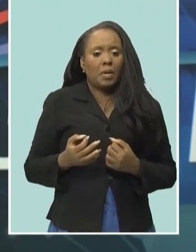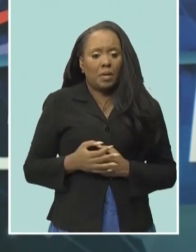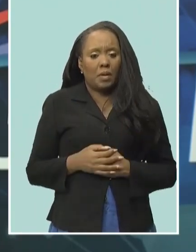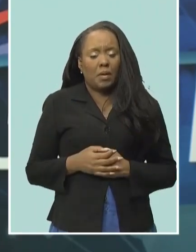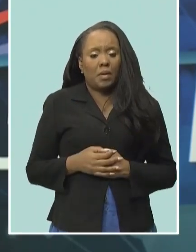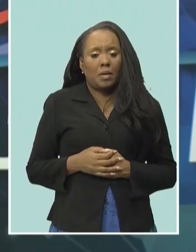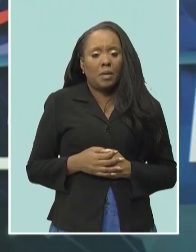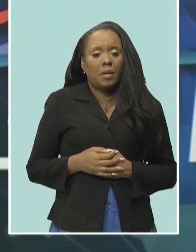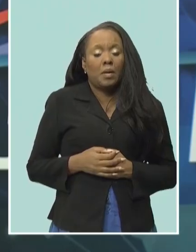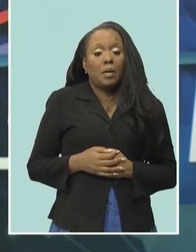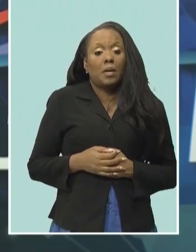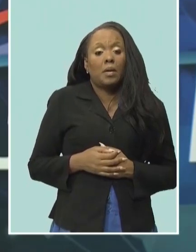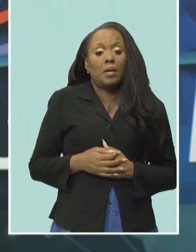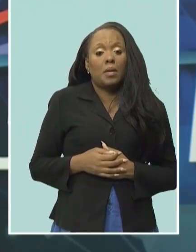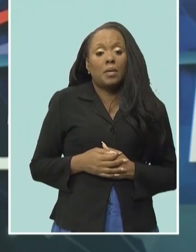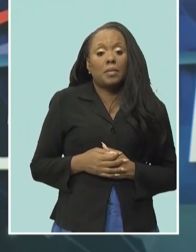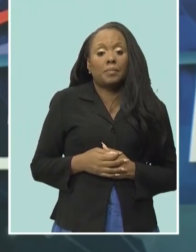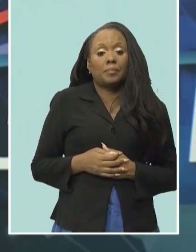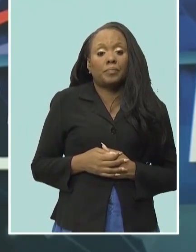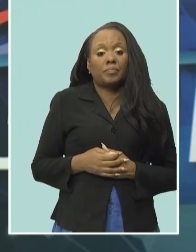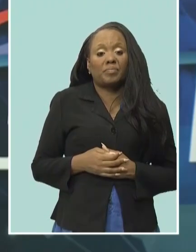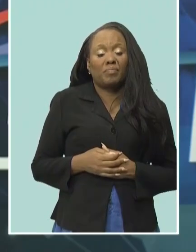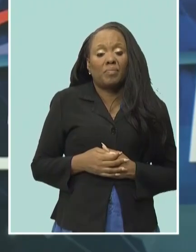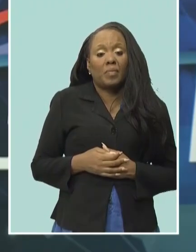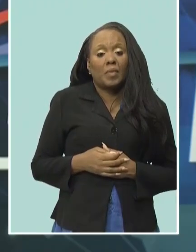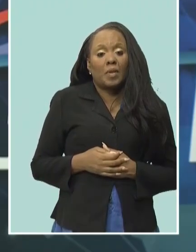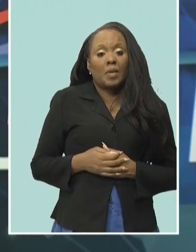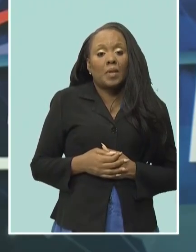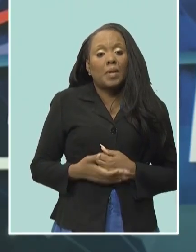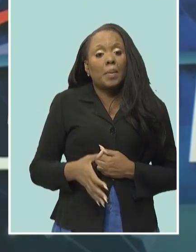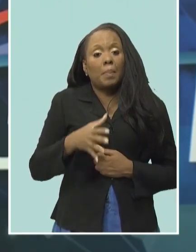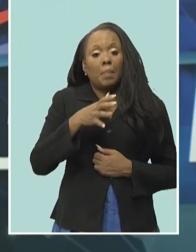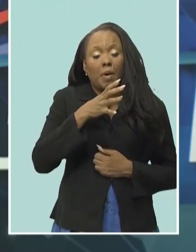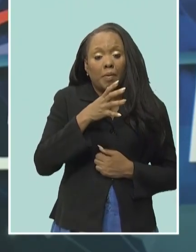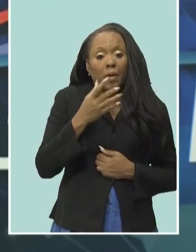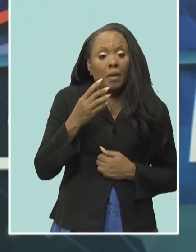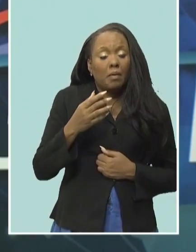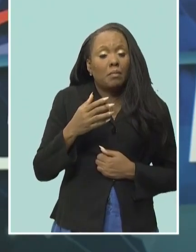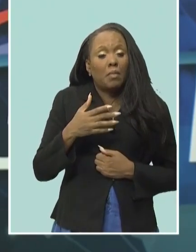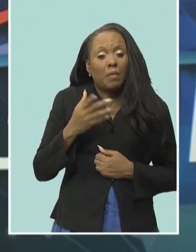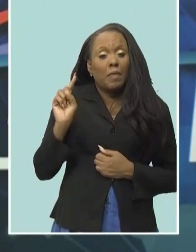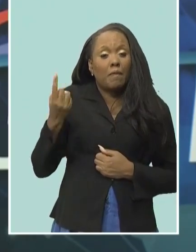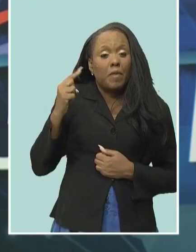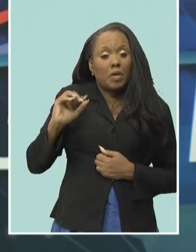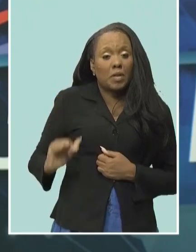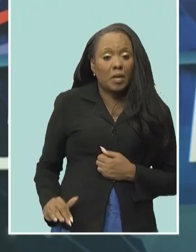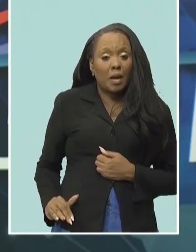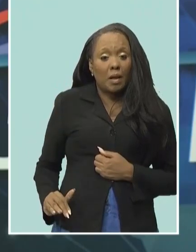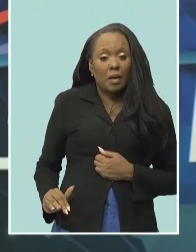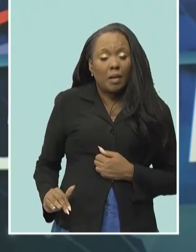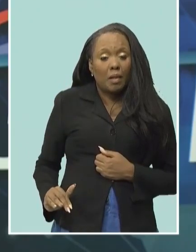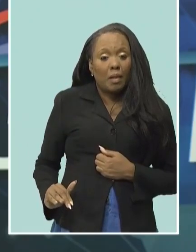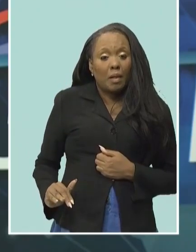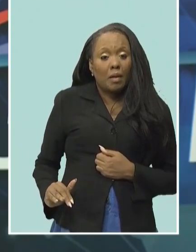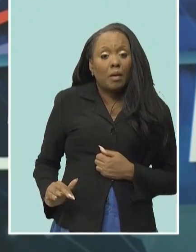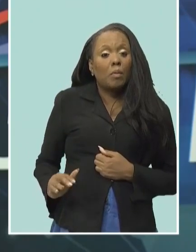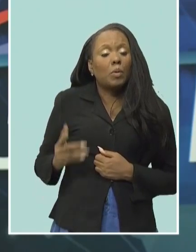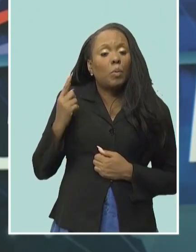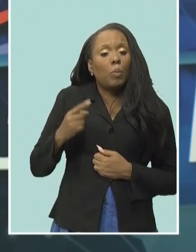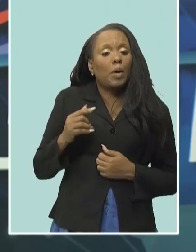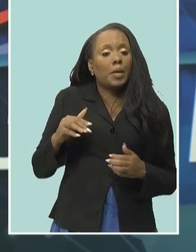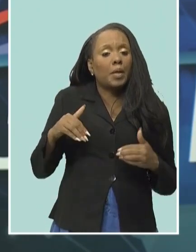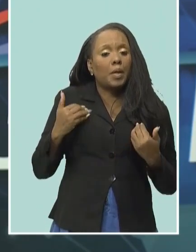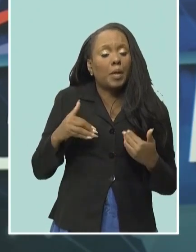of Rohan's first child was one of the 6 young women killed in the 2010 Campus Trends fire. CBC's Shane Jones travels